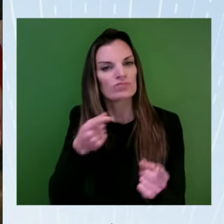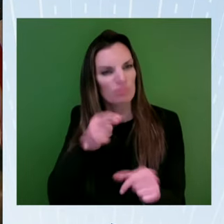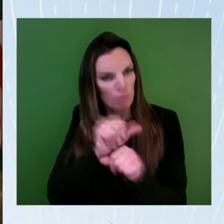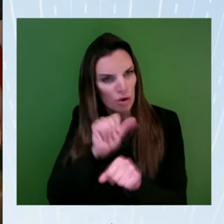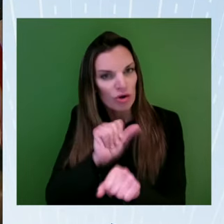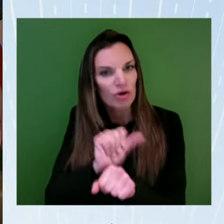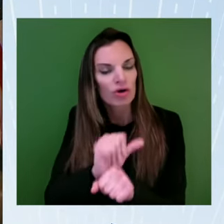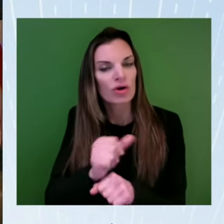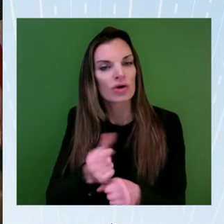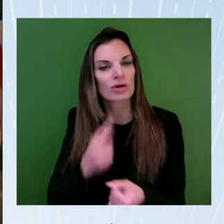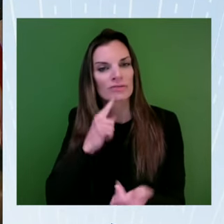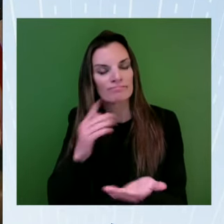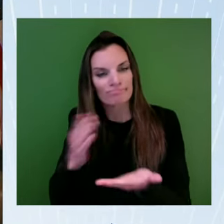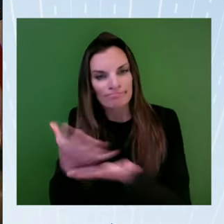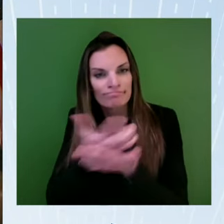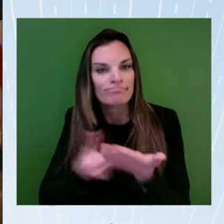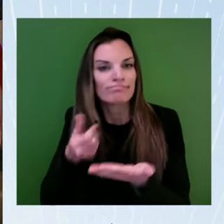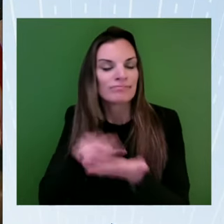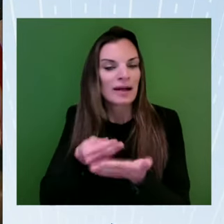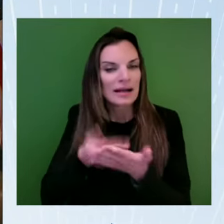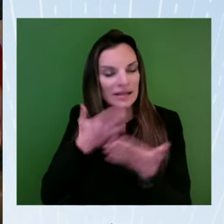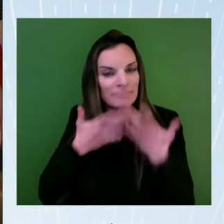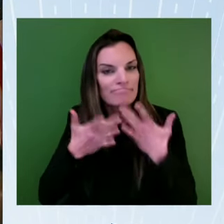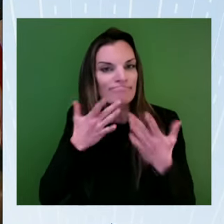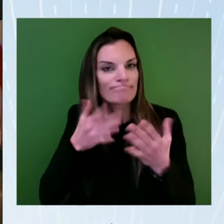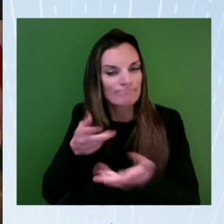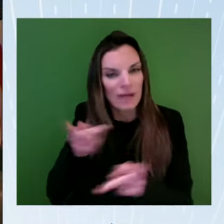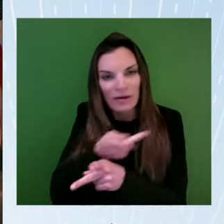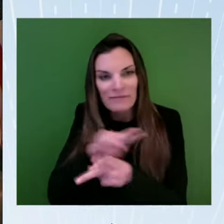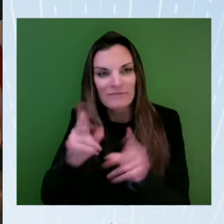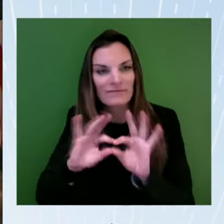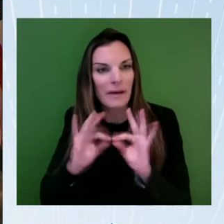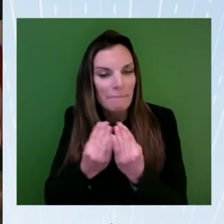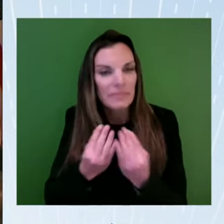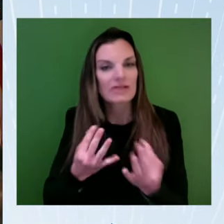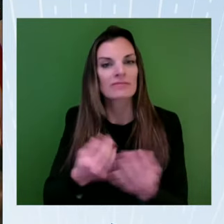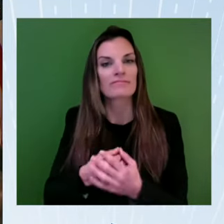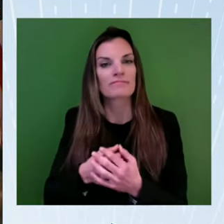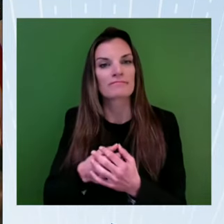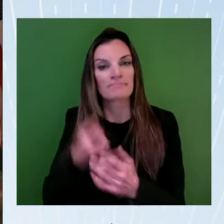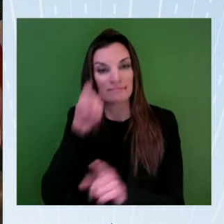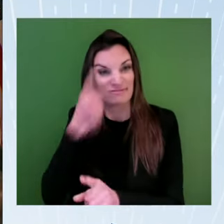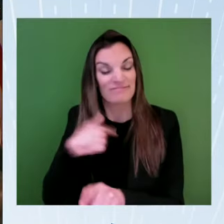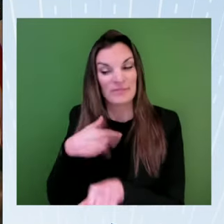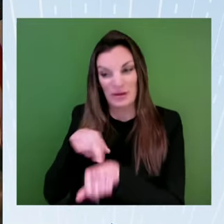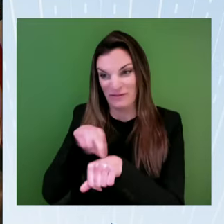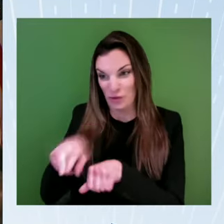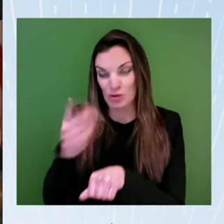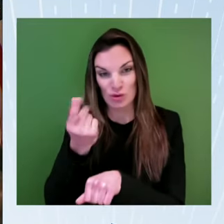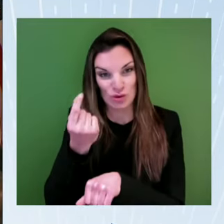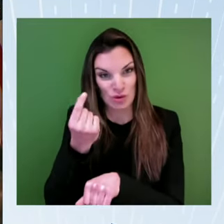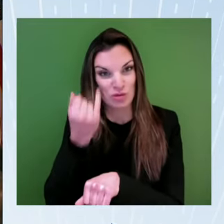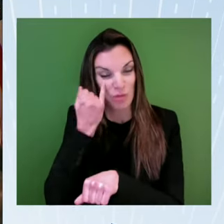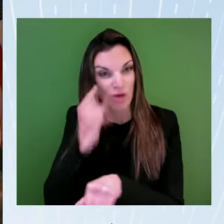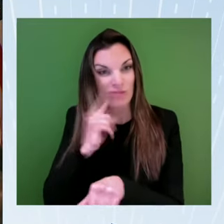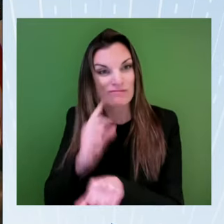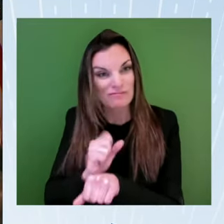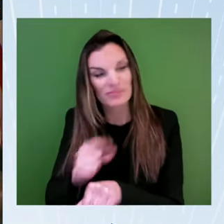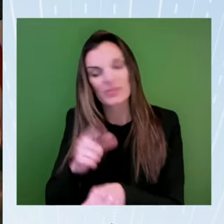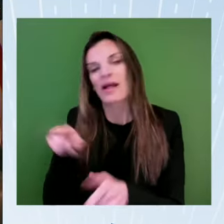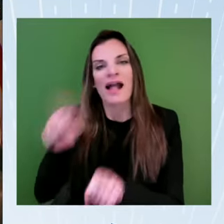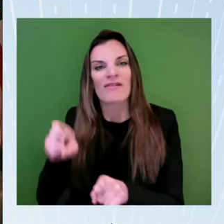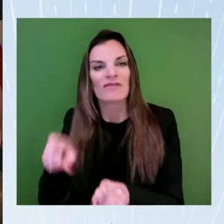wage. But my referral meant that he'd need to take time off work. He'd need to spend money on gas to get